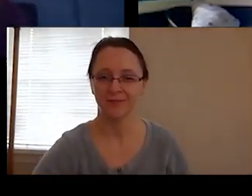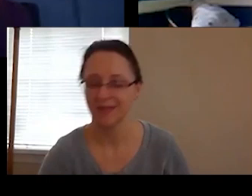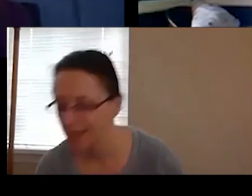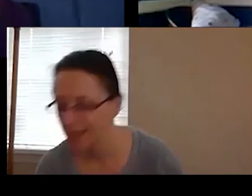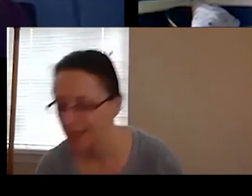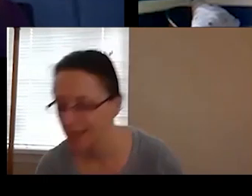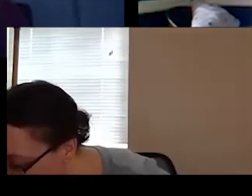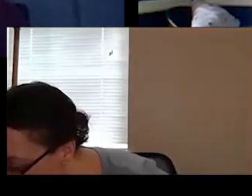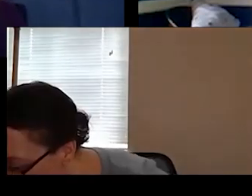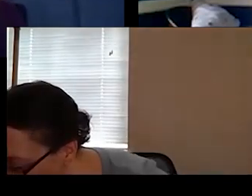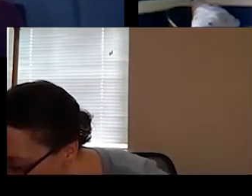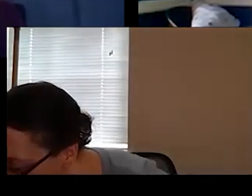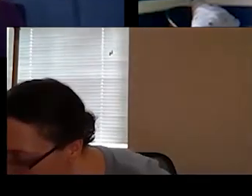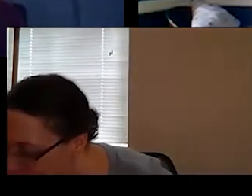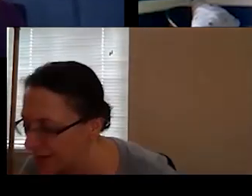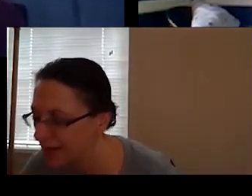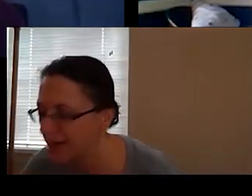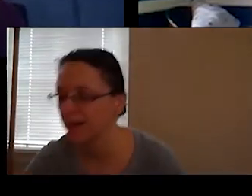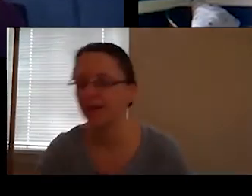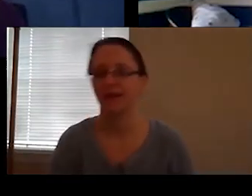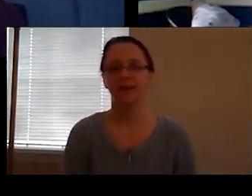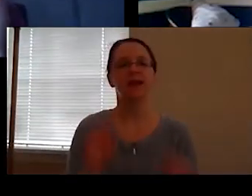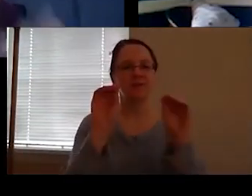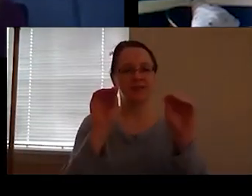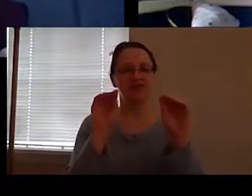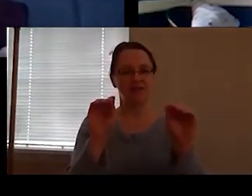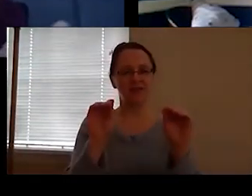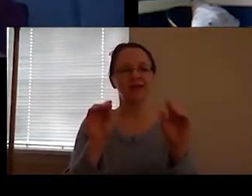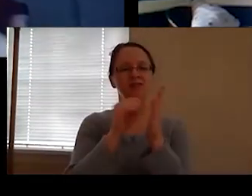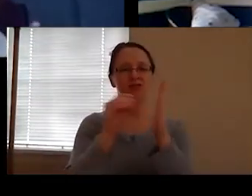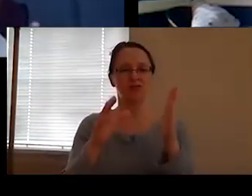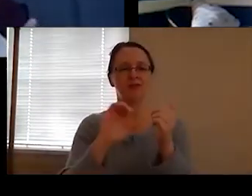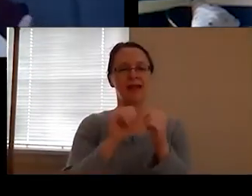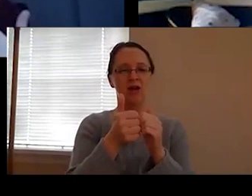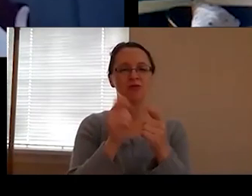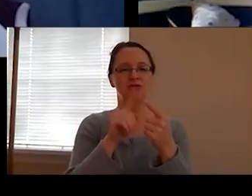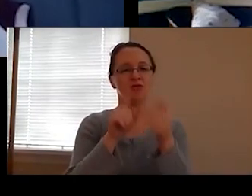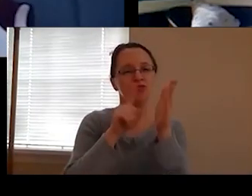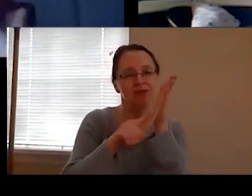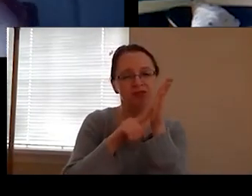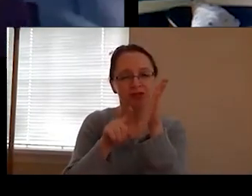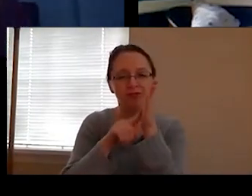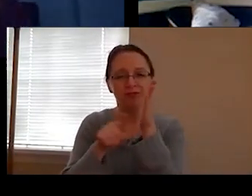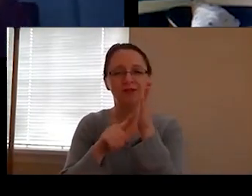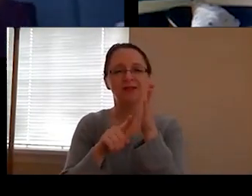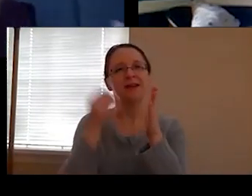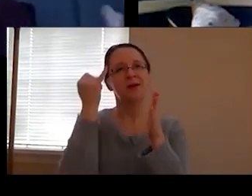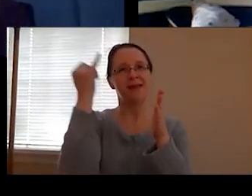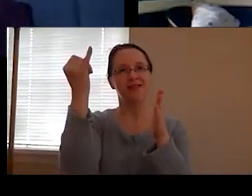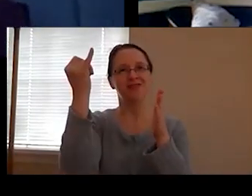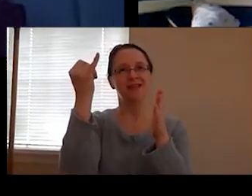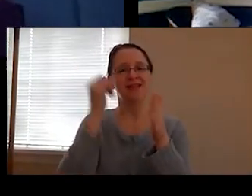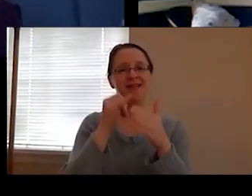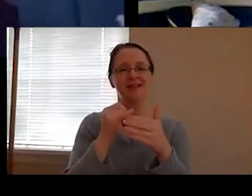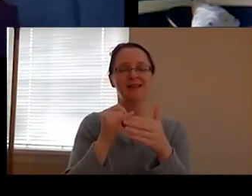So I'm teaching an undergraduate class, and it is about teaching students how to do research. So imagine taking that